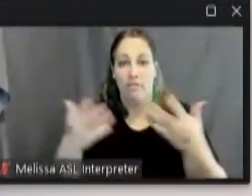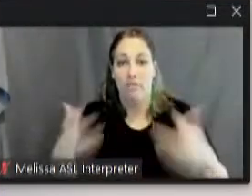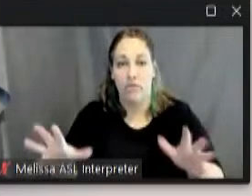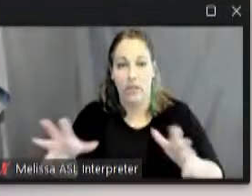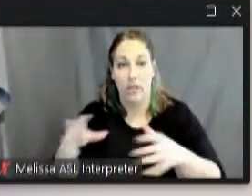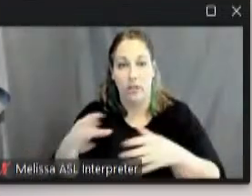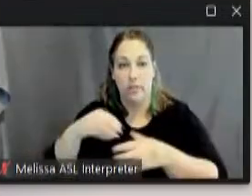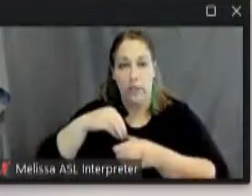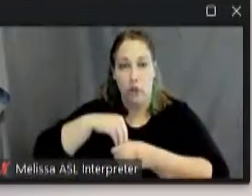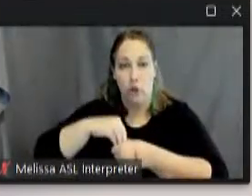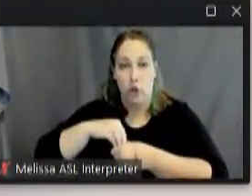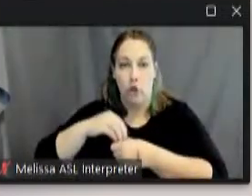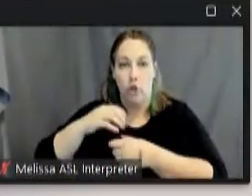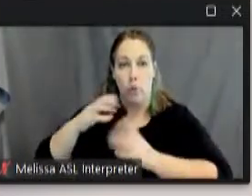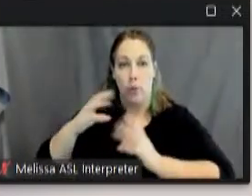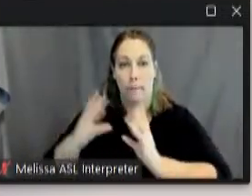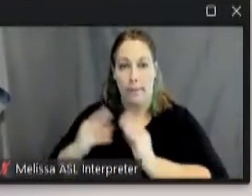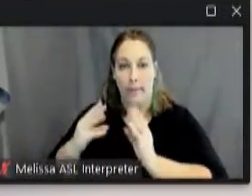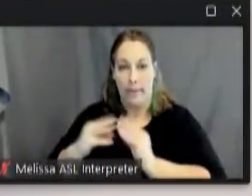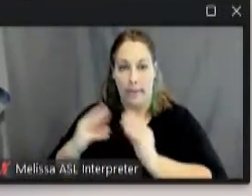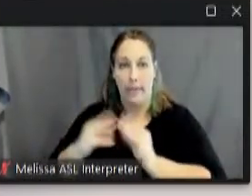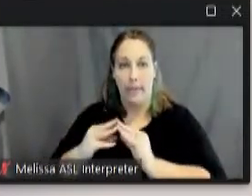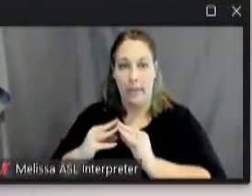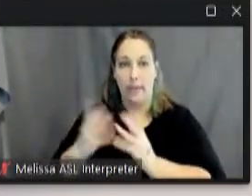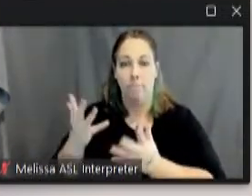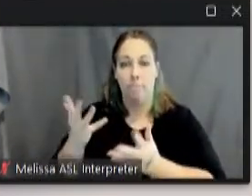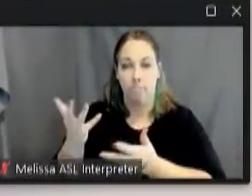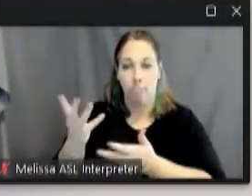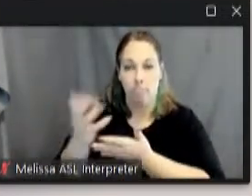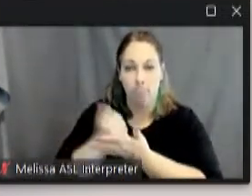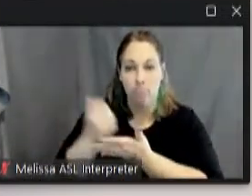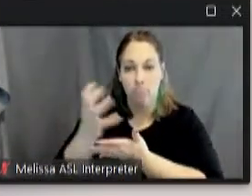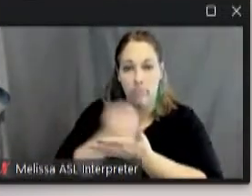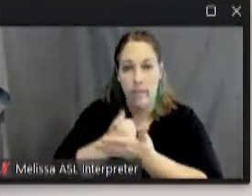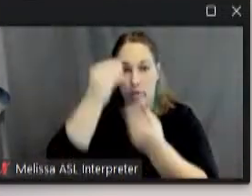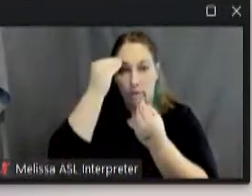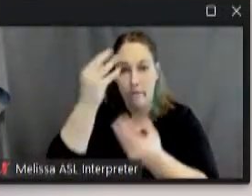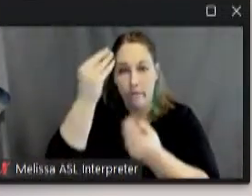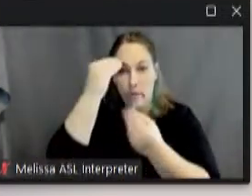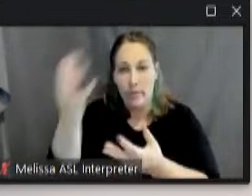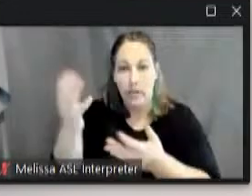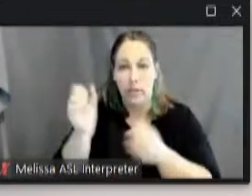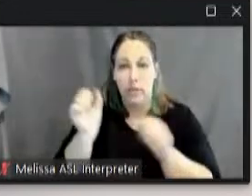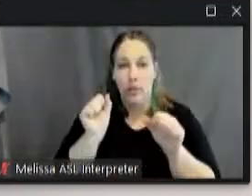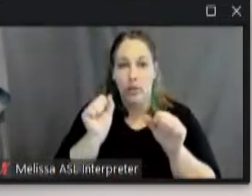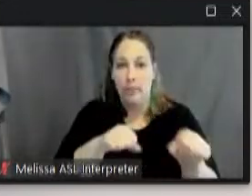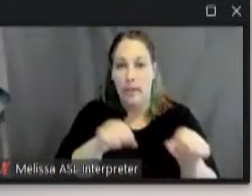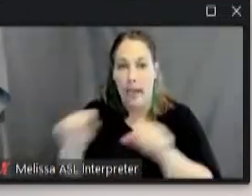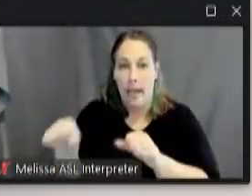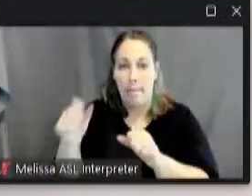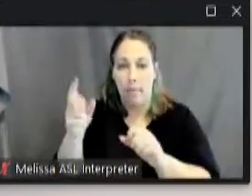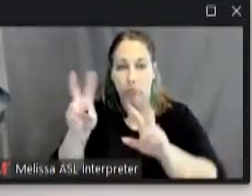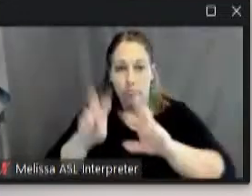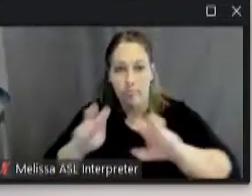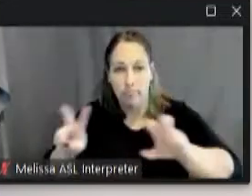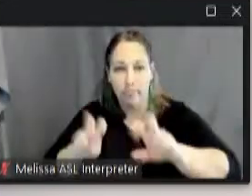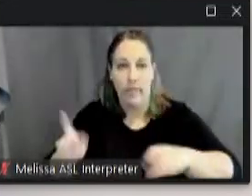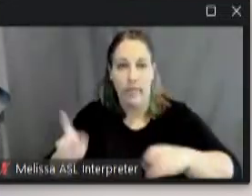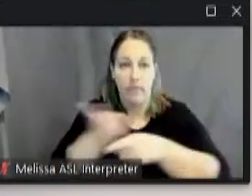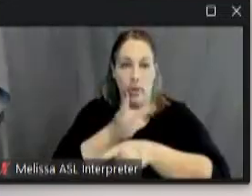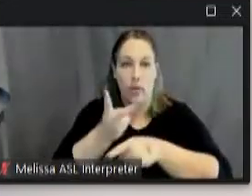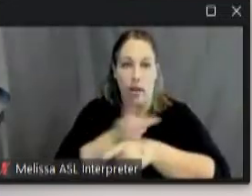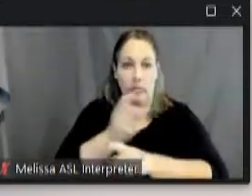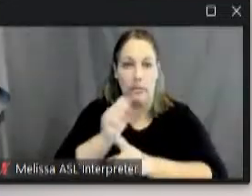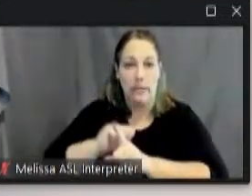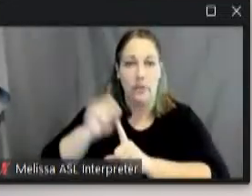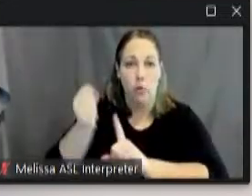level, so that we get more information to make a diagnosis of what is the situation regarding this new